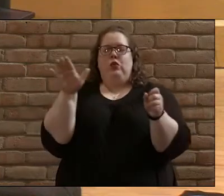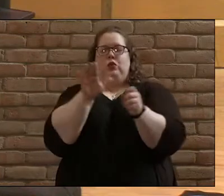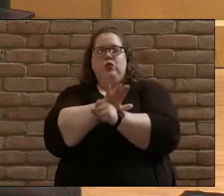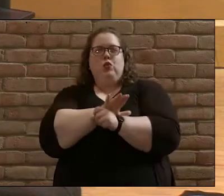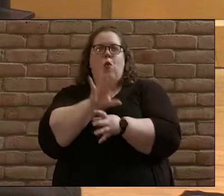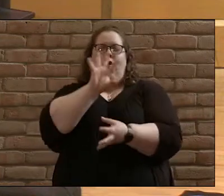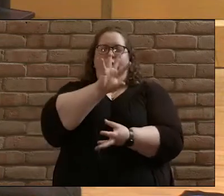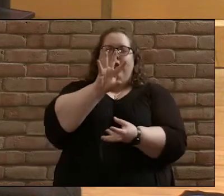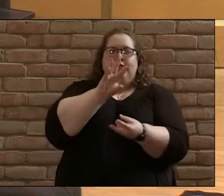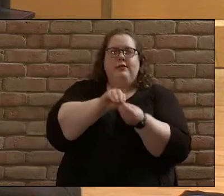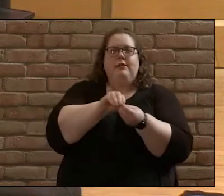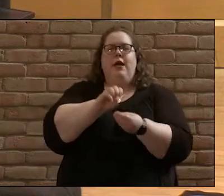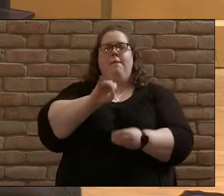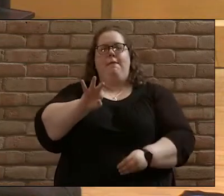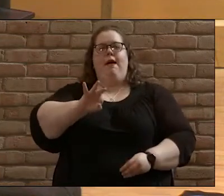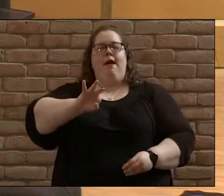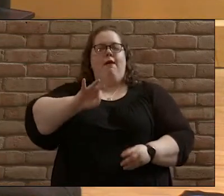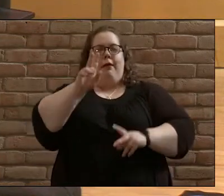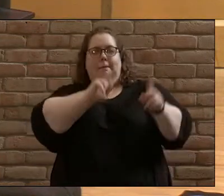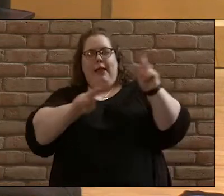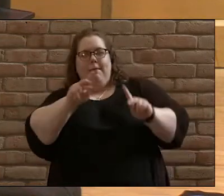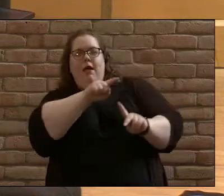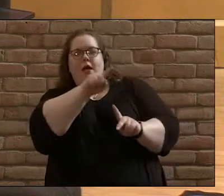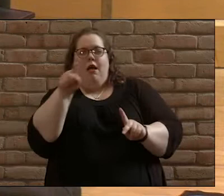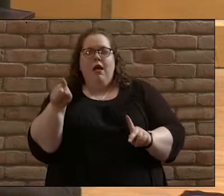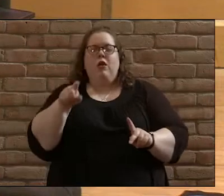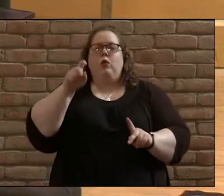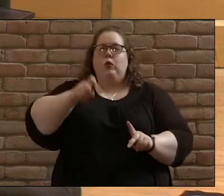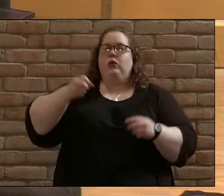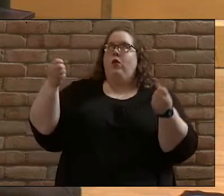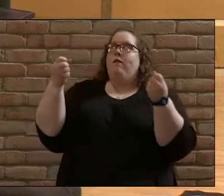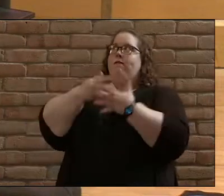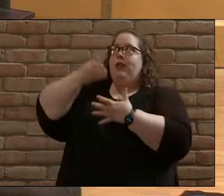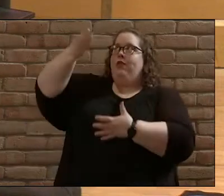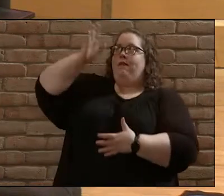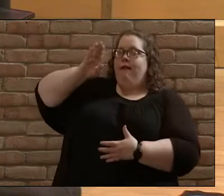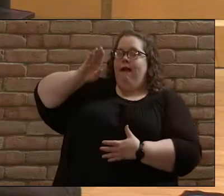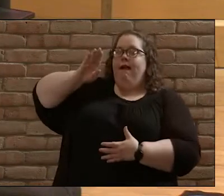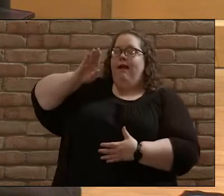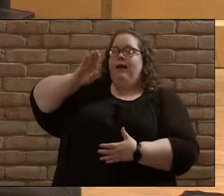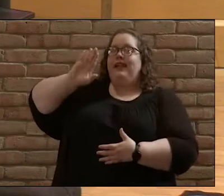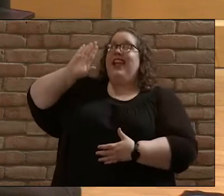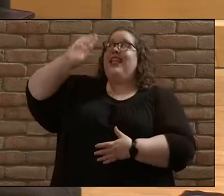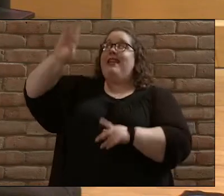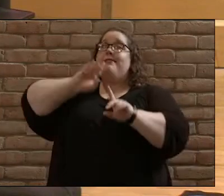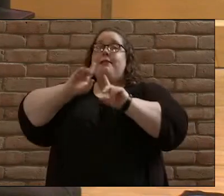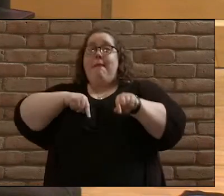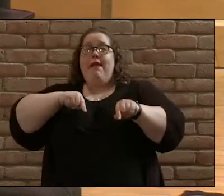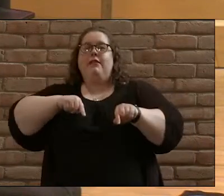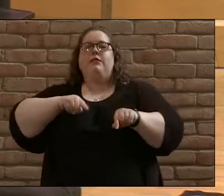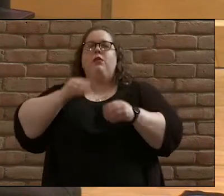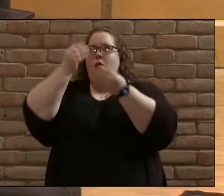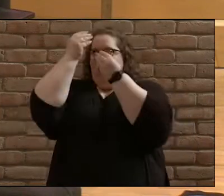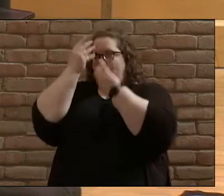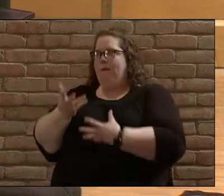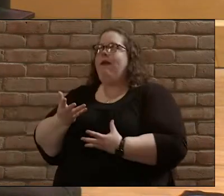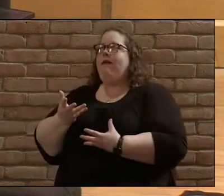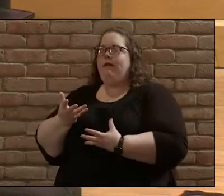sum of man, is to fear God and obey his commands.